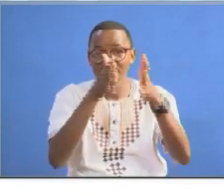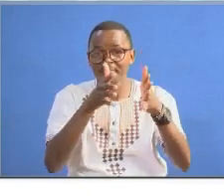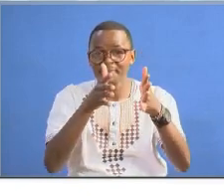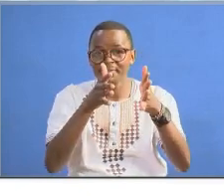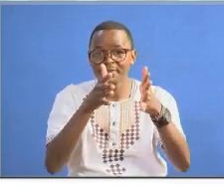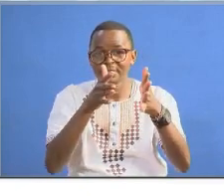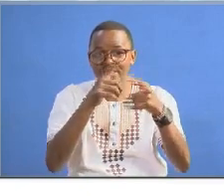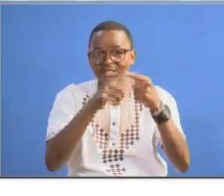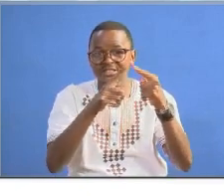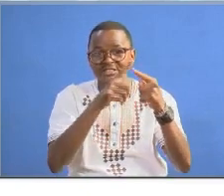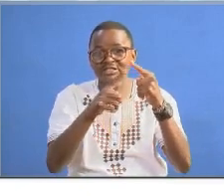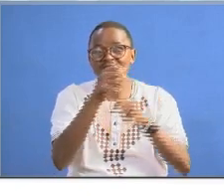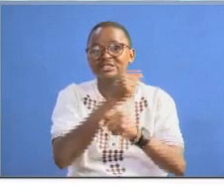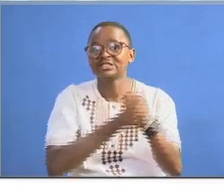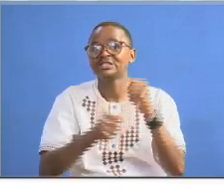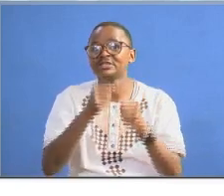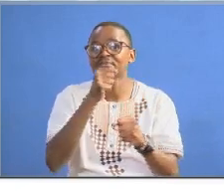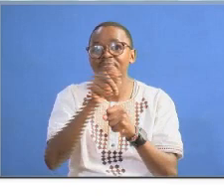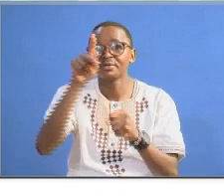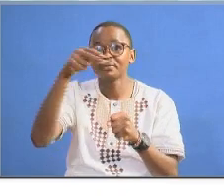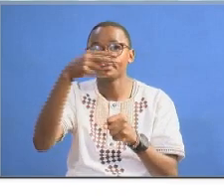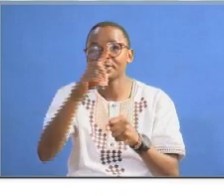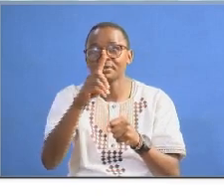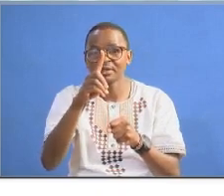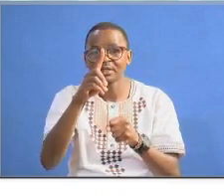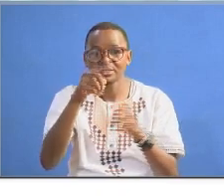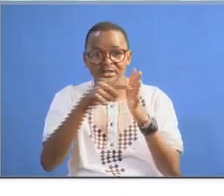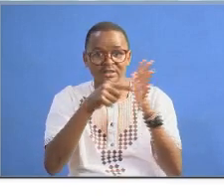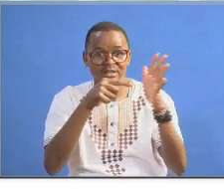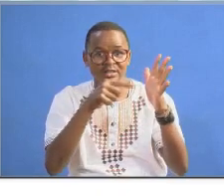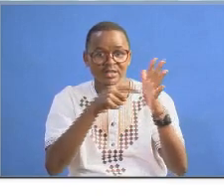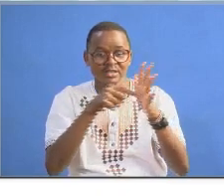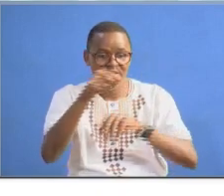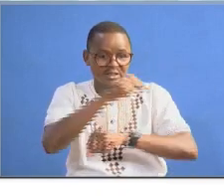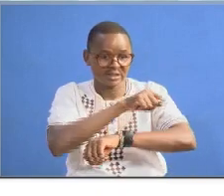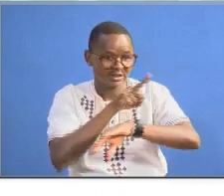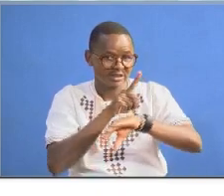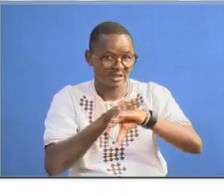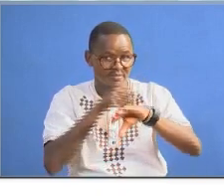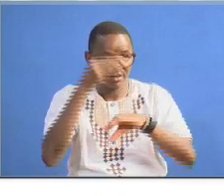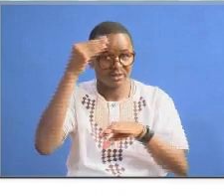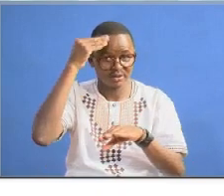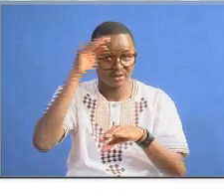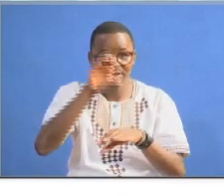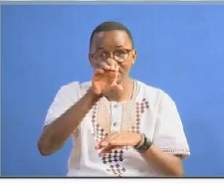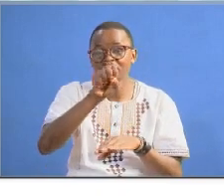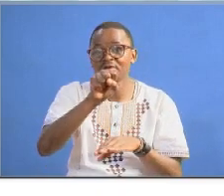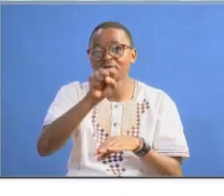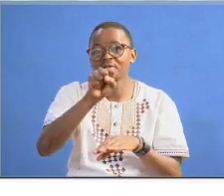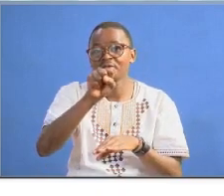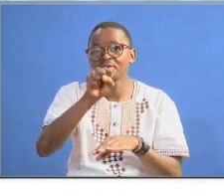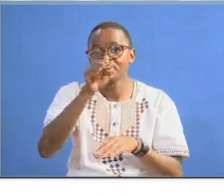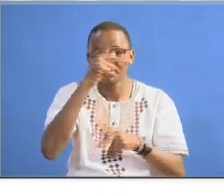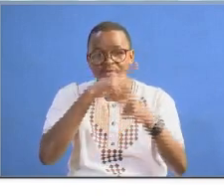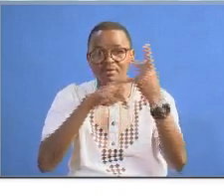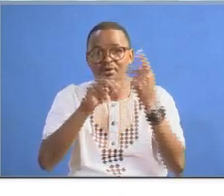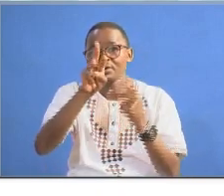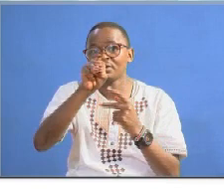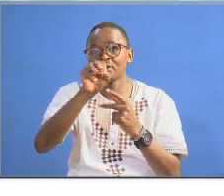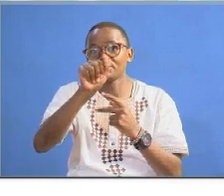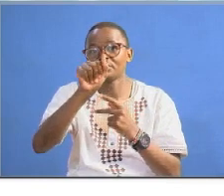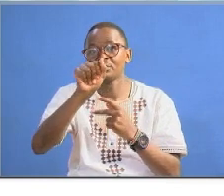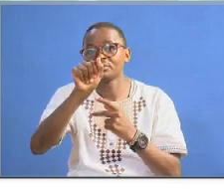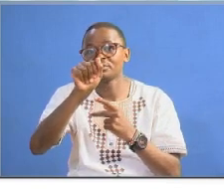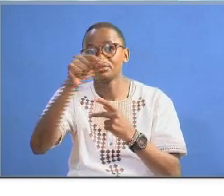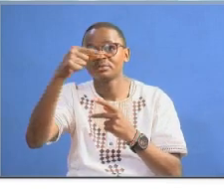every year to establish whether the PhDs meet the set standards. This comes at a moment when the education CS, that is Professor George Magoha,